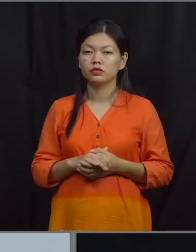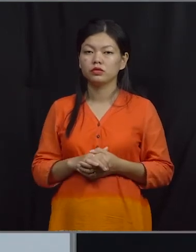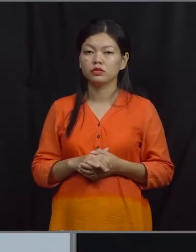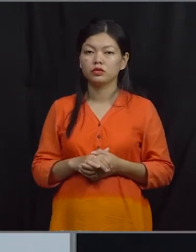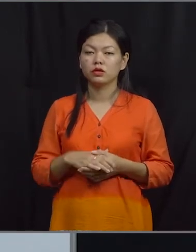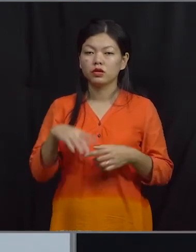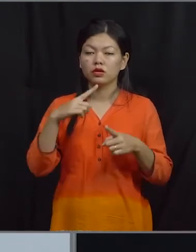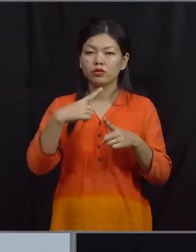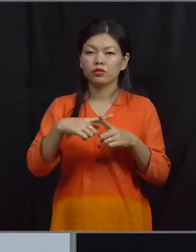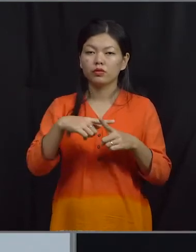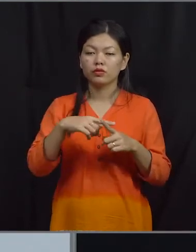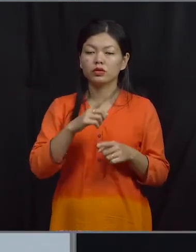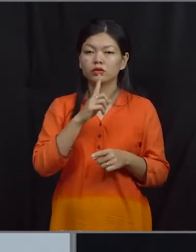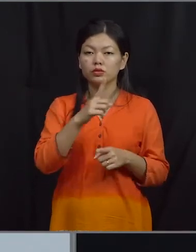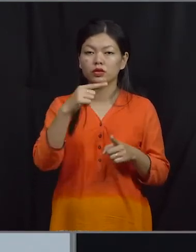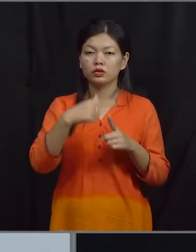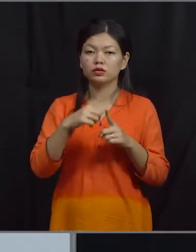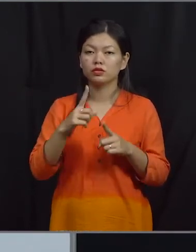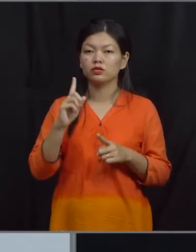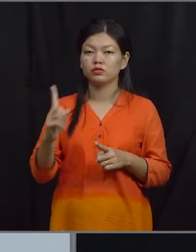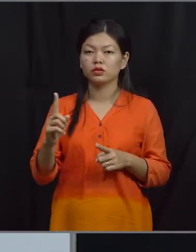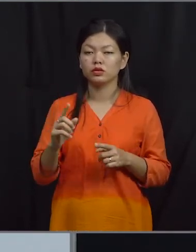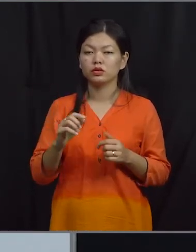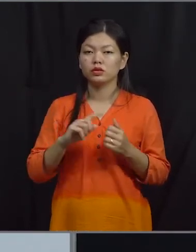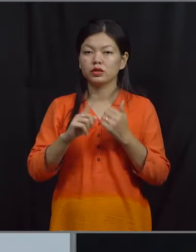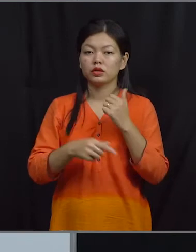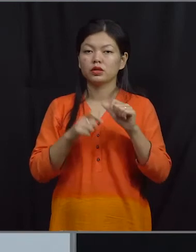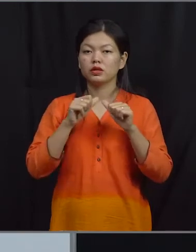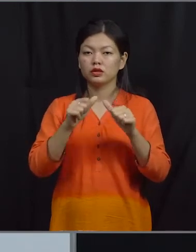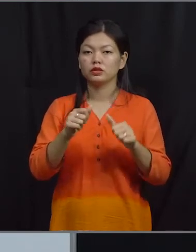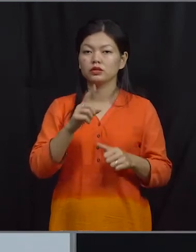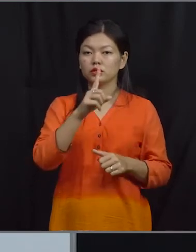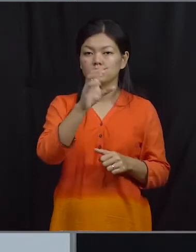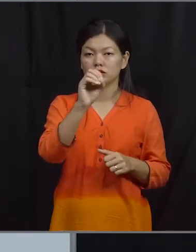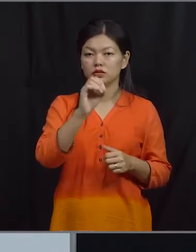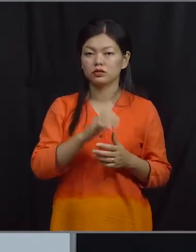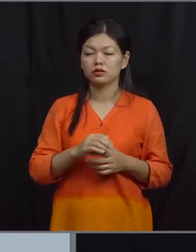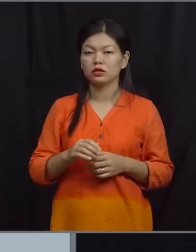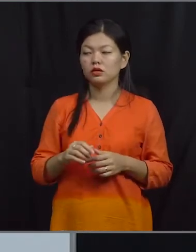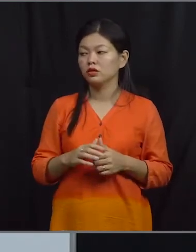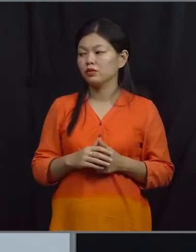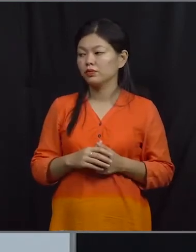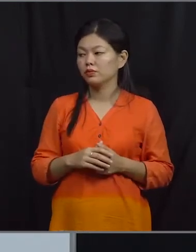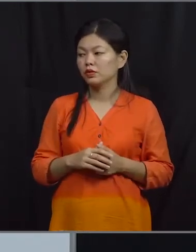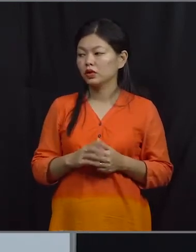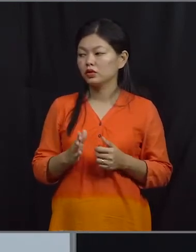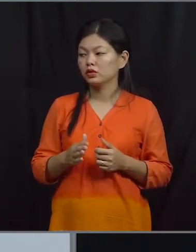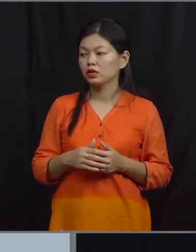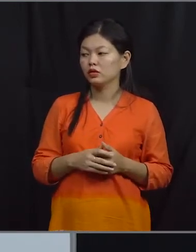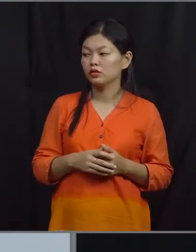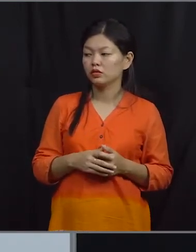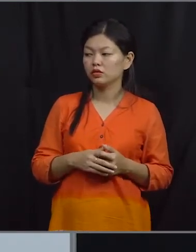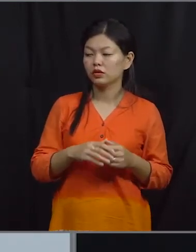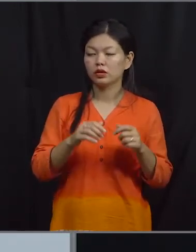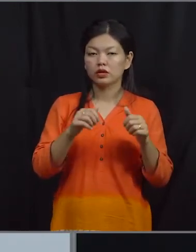1 into 1, 1. So, this is 10. It is not equal to 0. Therefore,